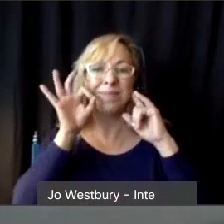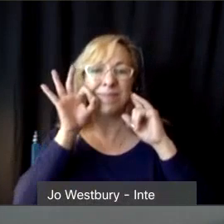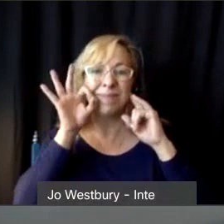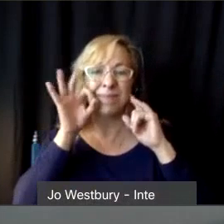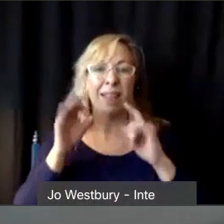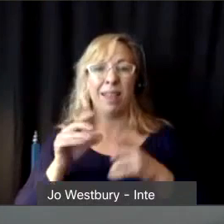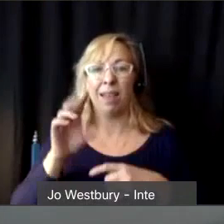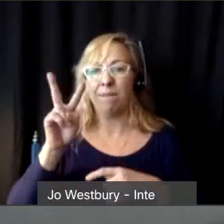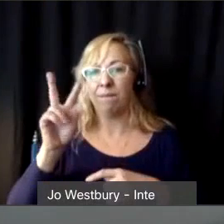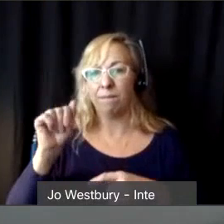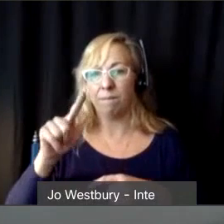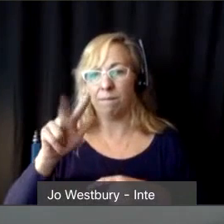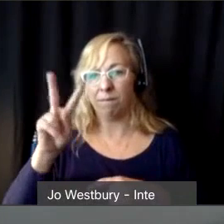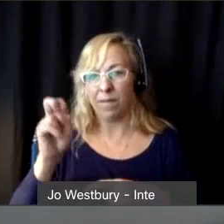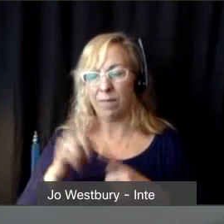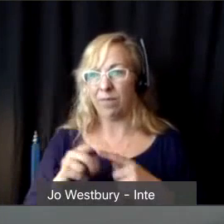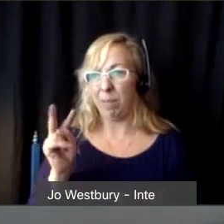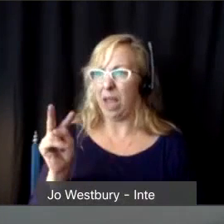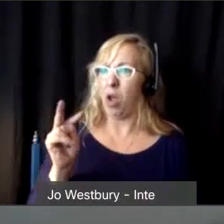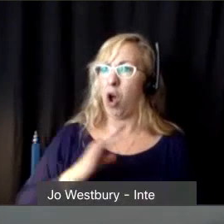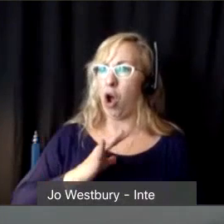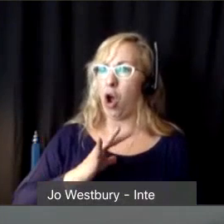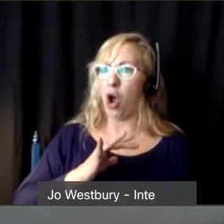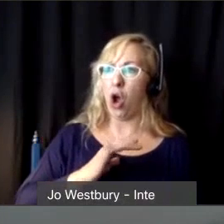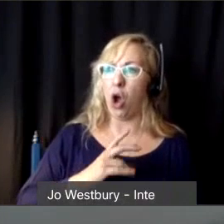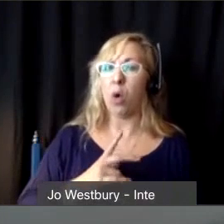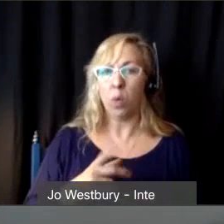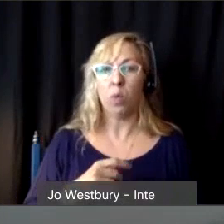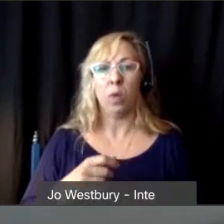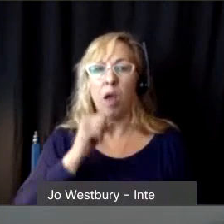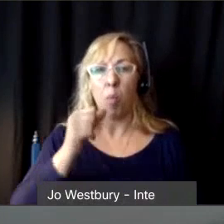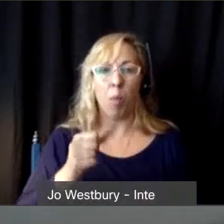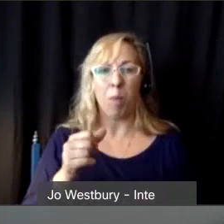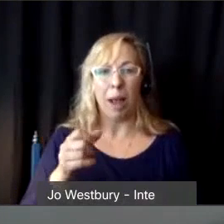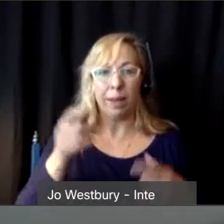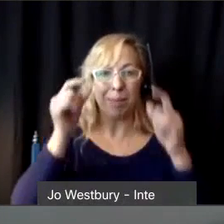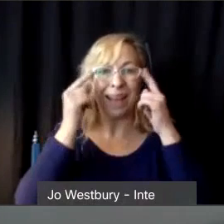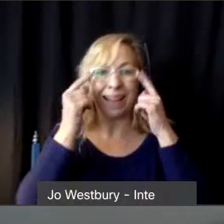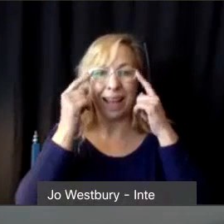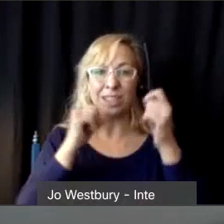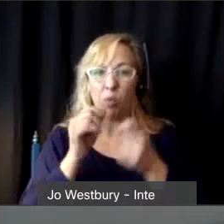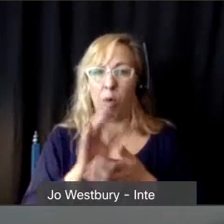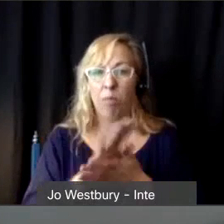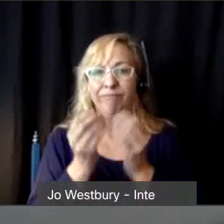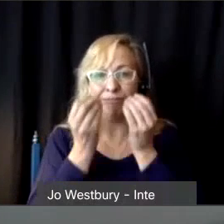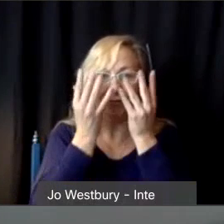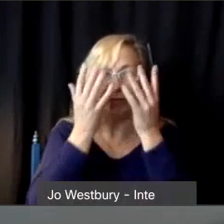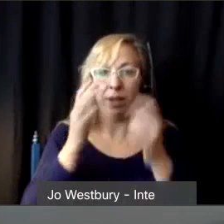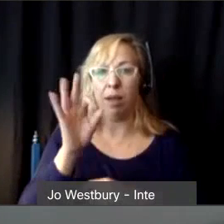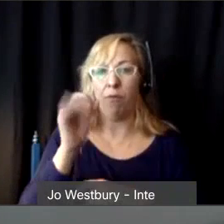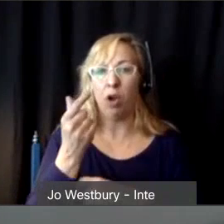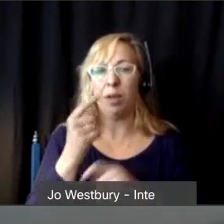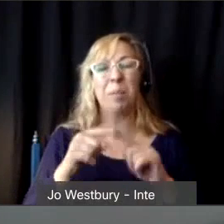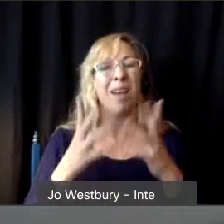side that I always look at it and think, oh, that looks good because it won't fog up my glasses. It also will allow virus to escape the